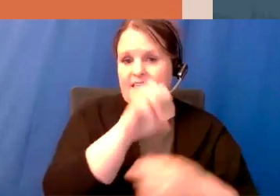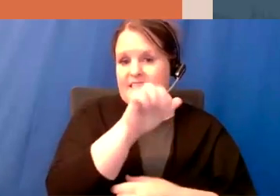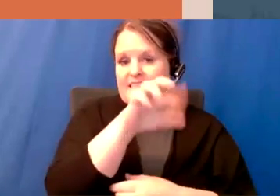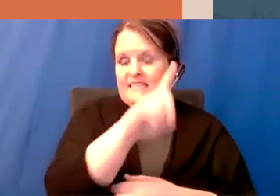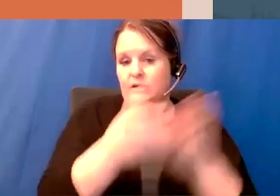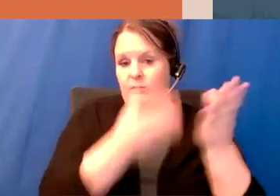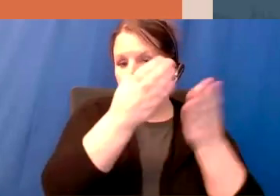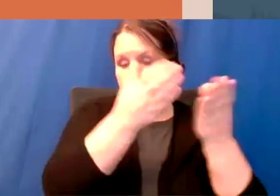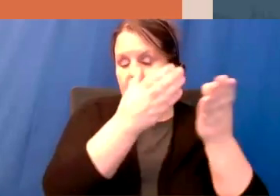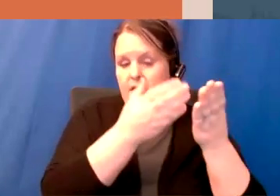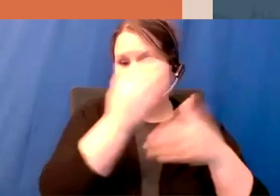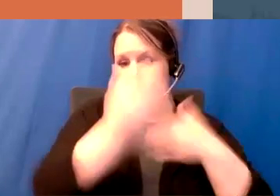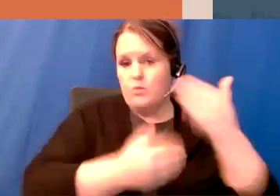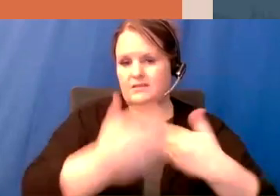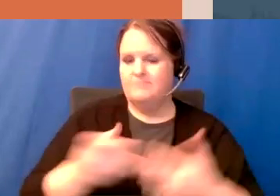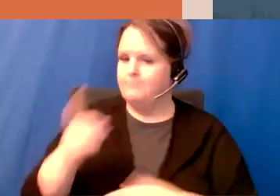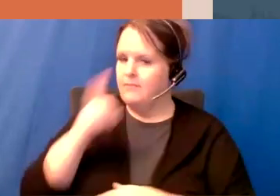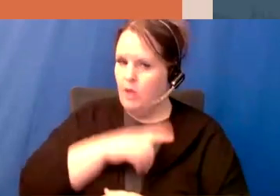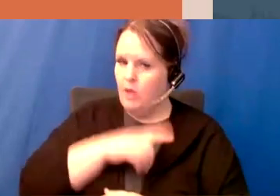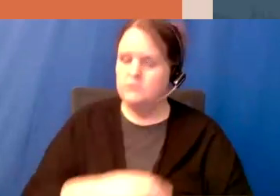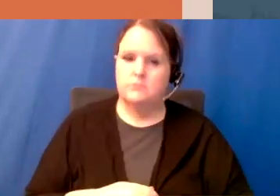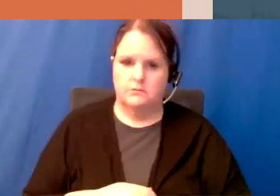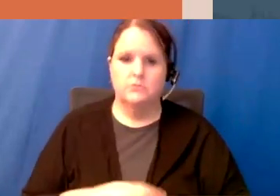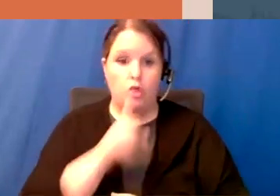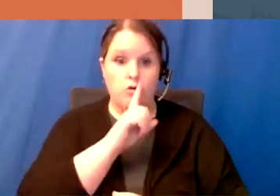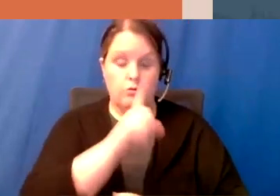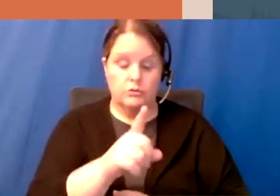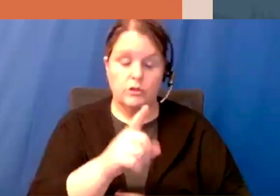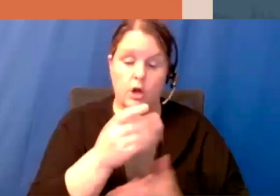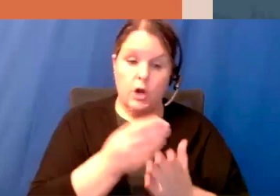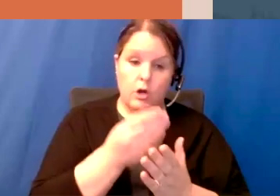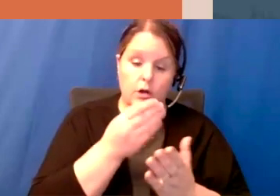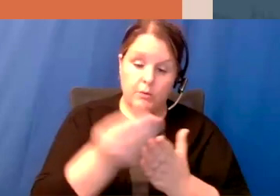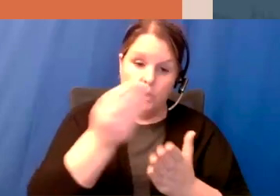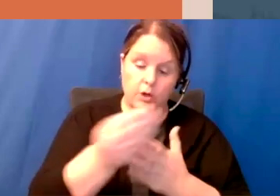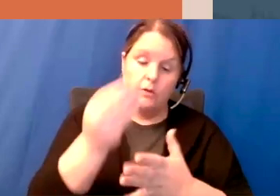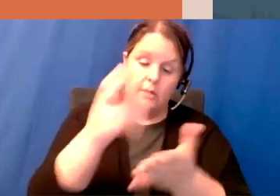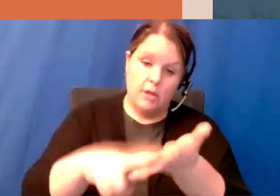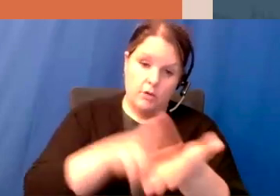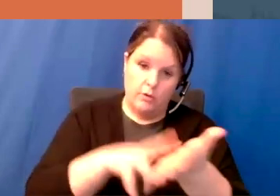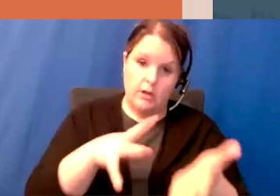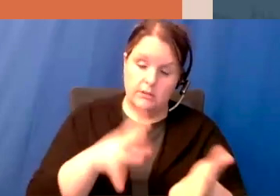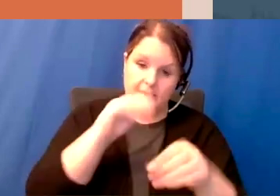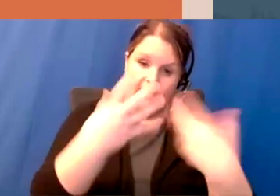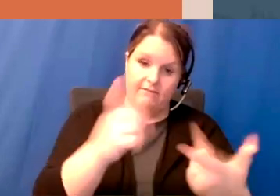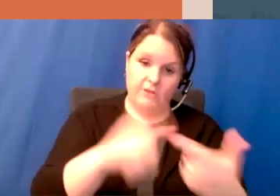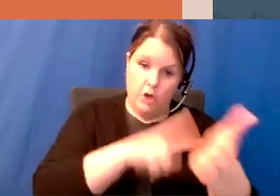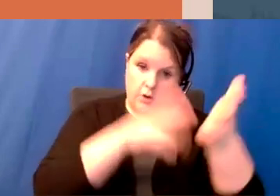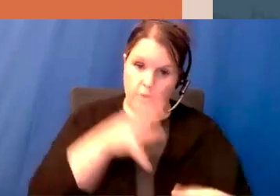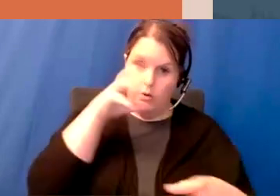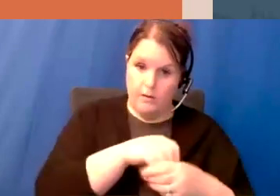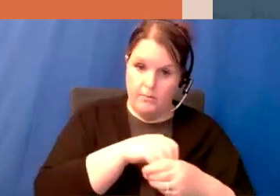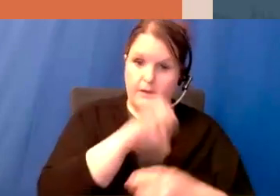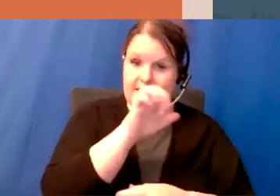false. So those are procurement contracts. Those are granted to contractors who participate in a sealed bidding process,